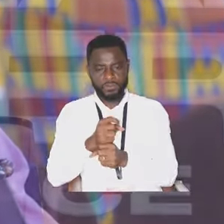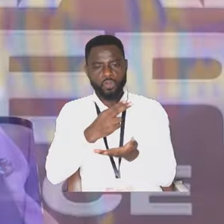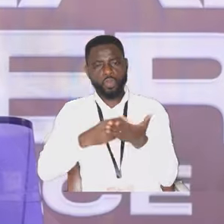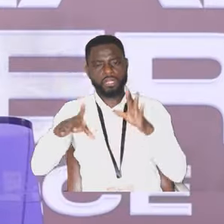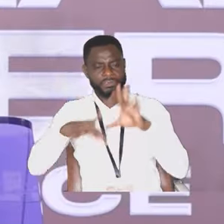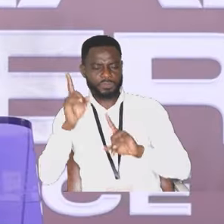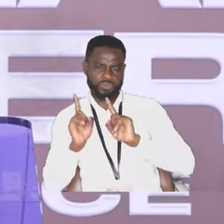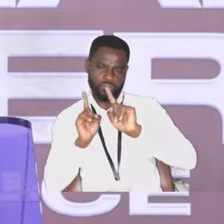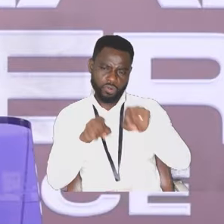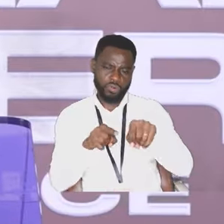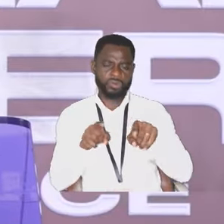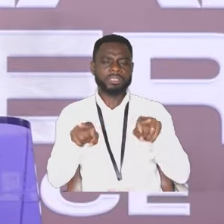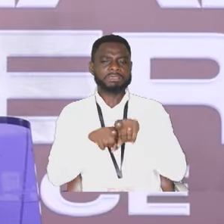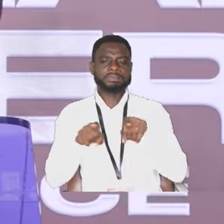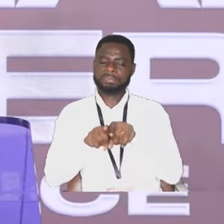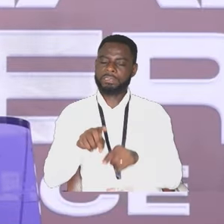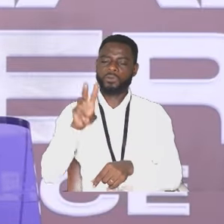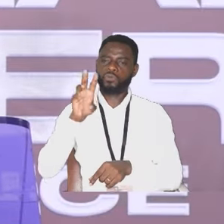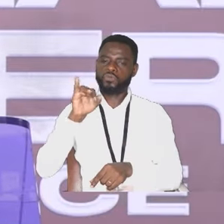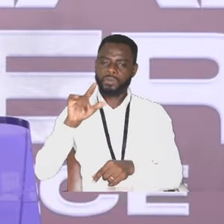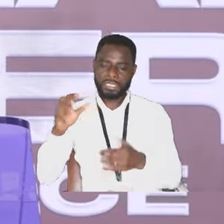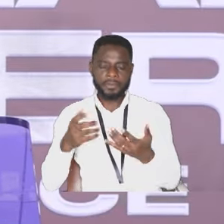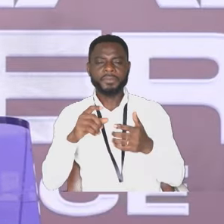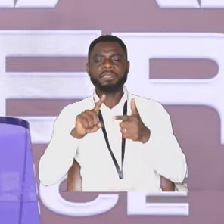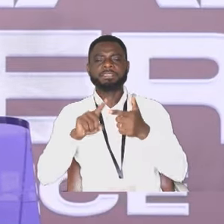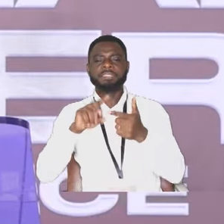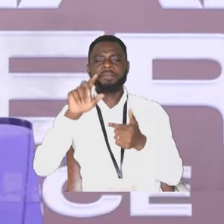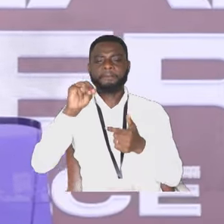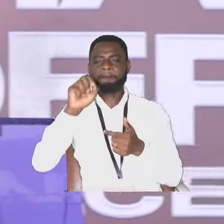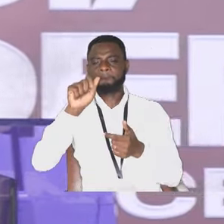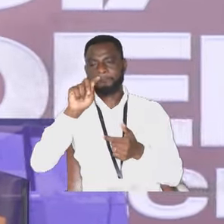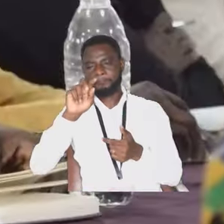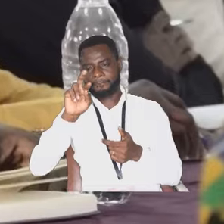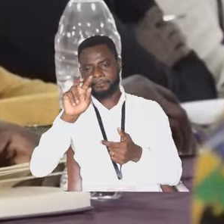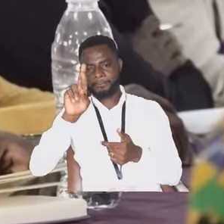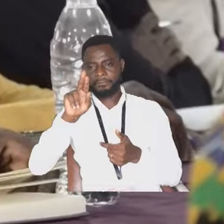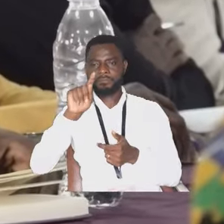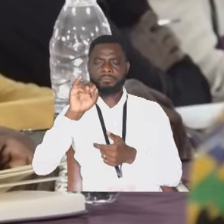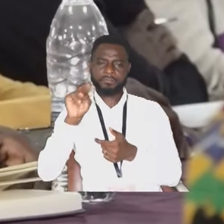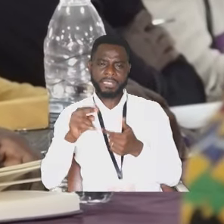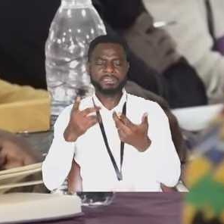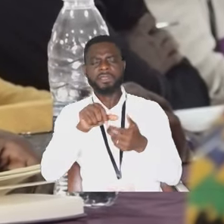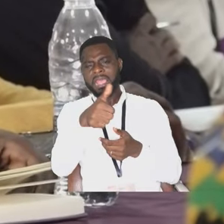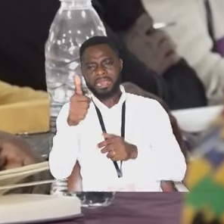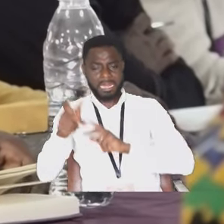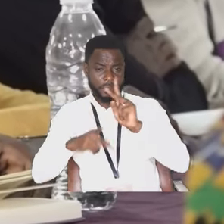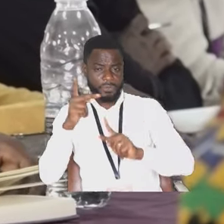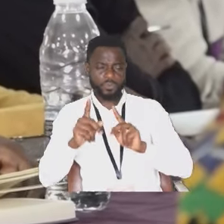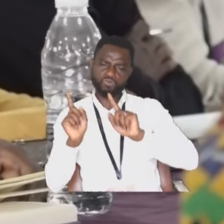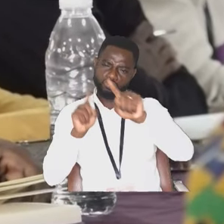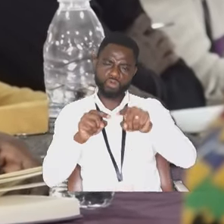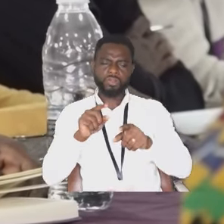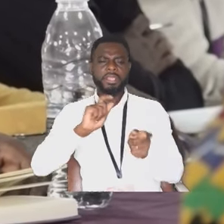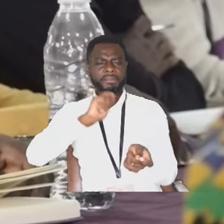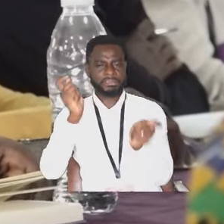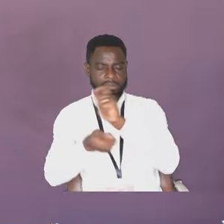go like the William Wilberforce, like the Martin Luther King Jr., and like those people we have, Mama Gifty and Co., other people that we